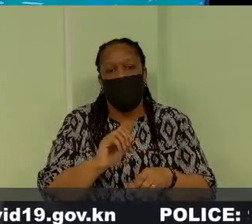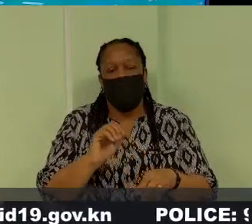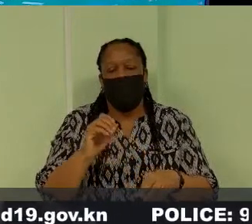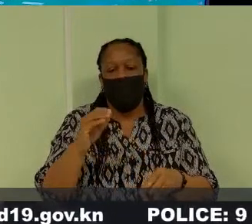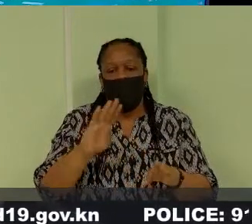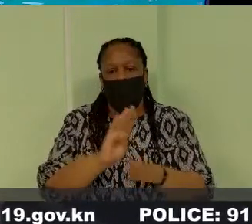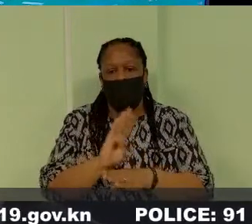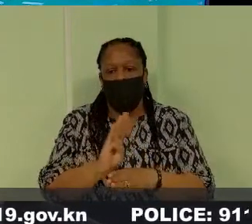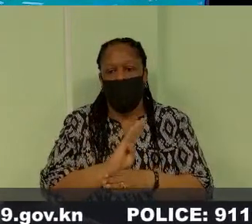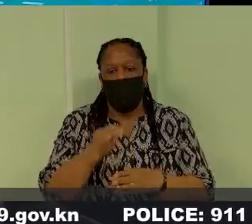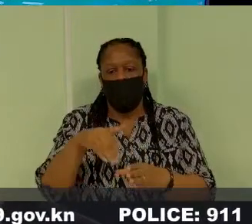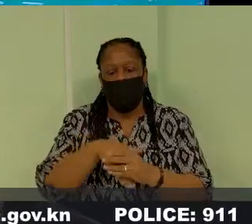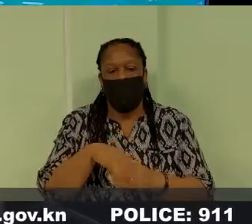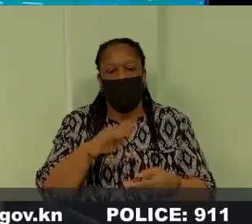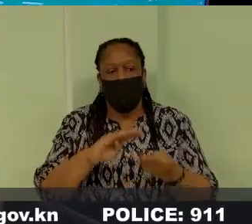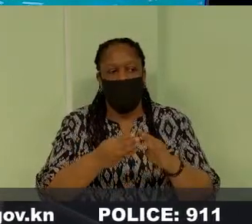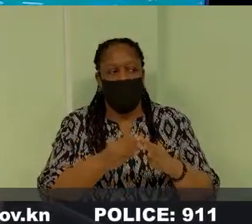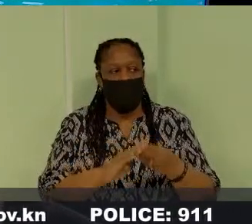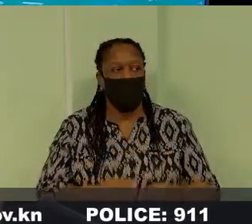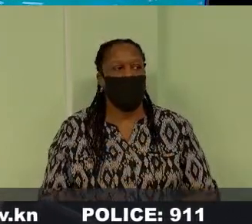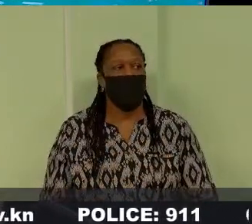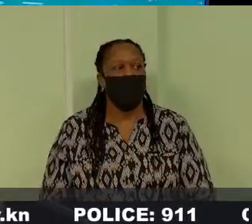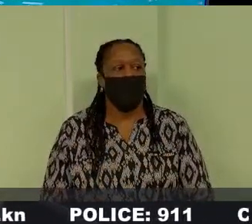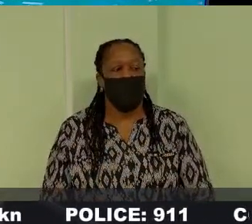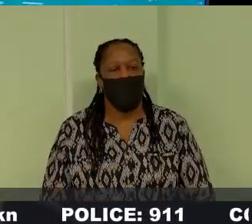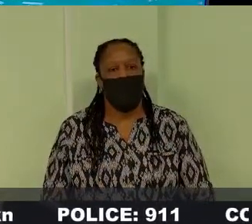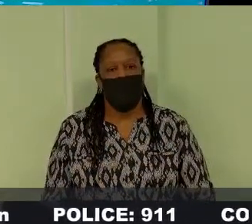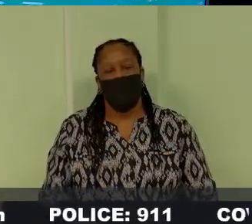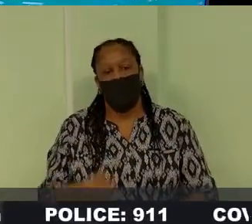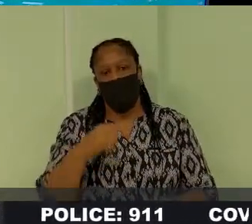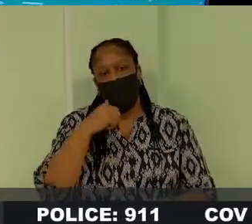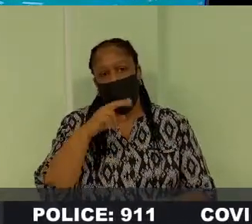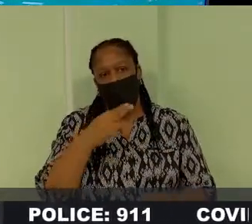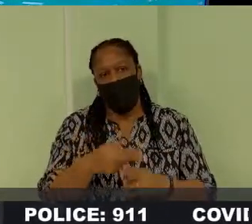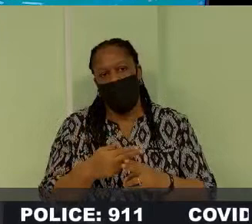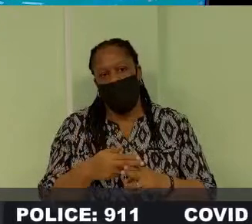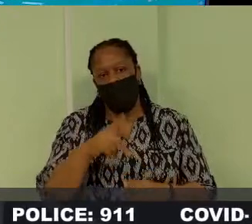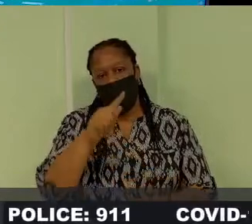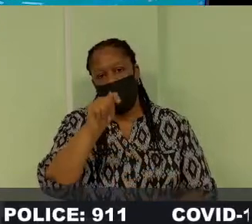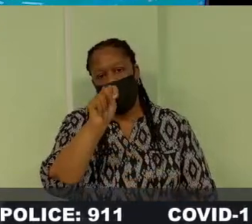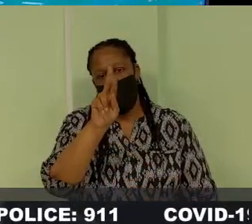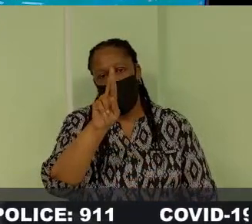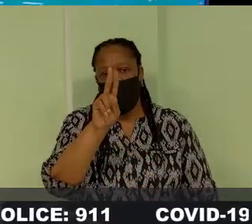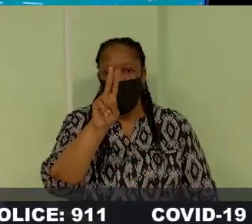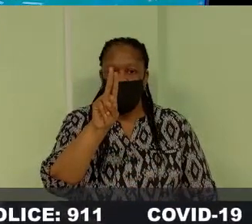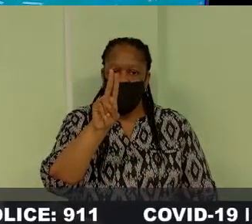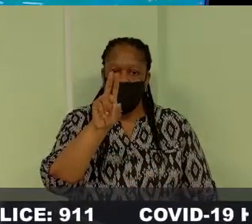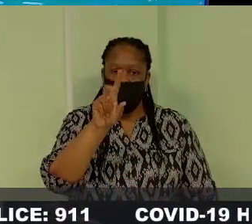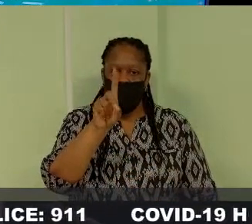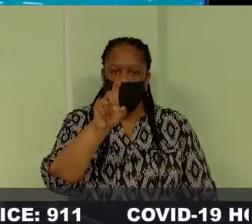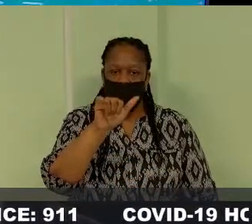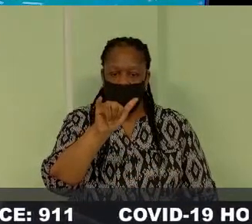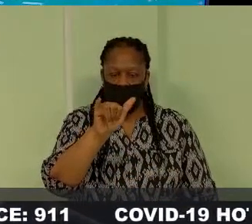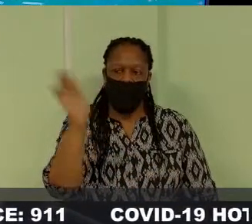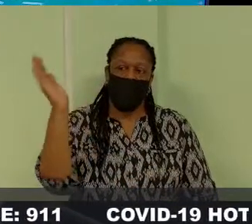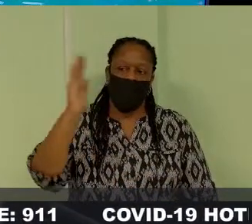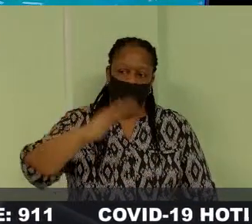invite Trudy Allen on behalf of the workers at courts to make the